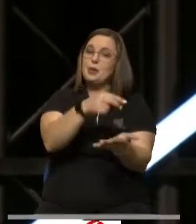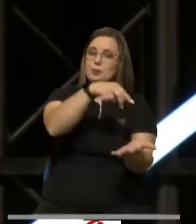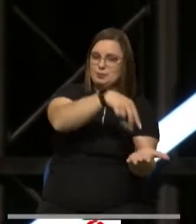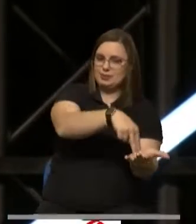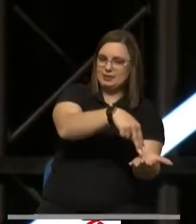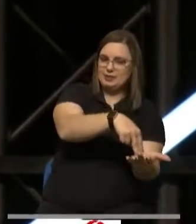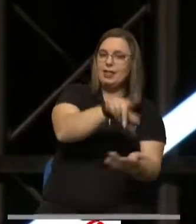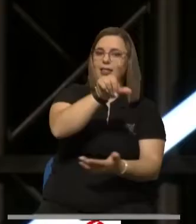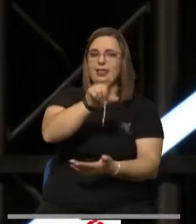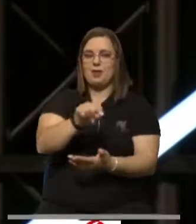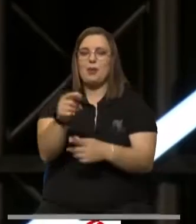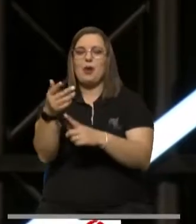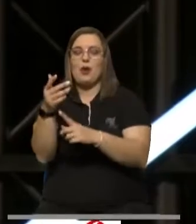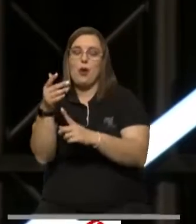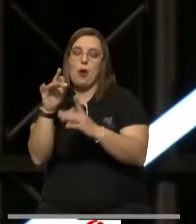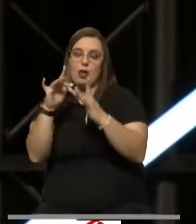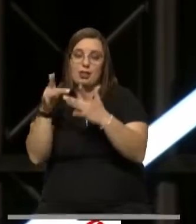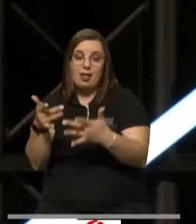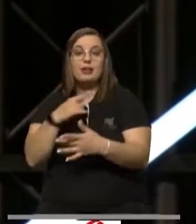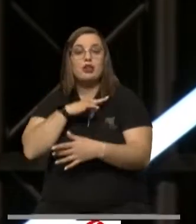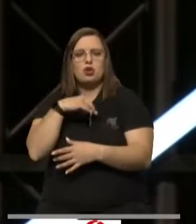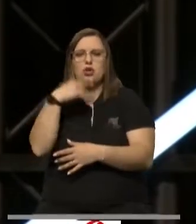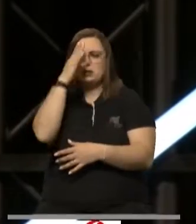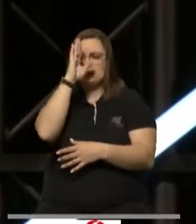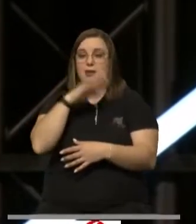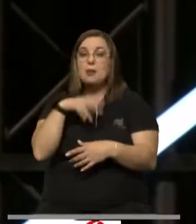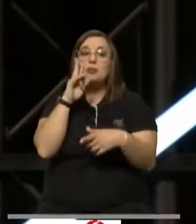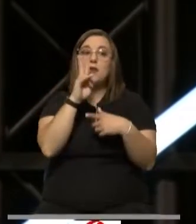hybrid, live and